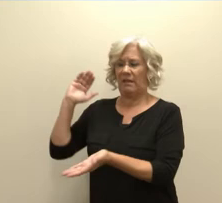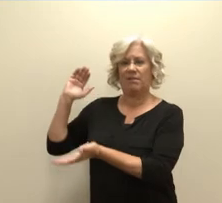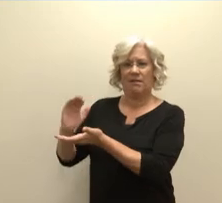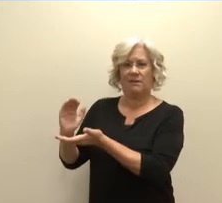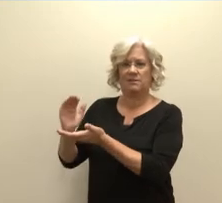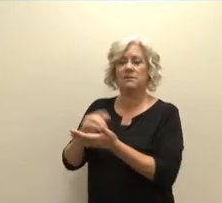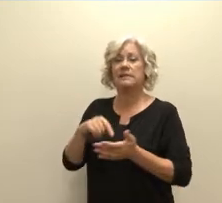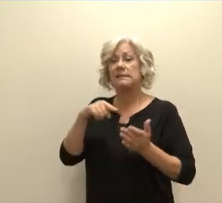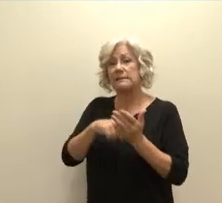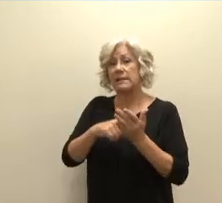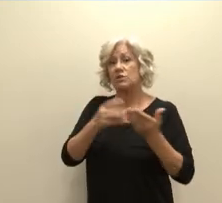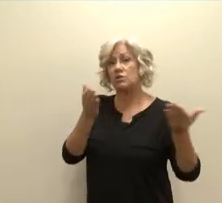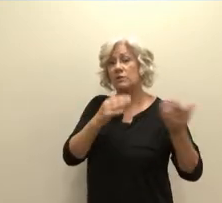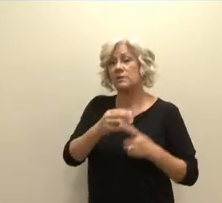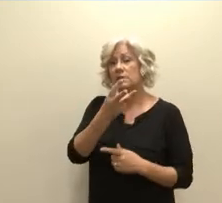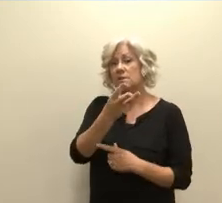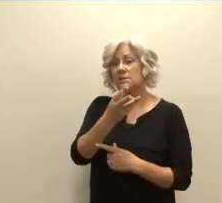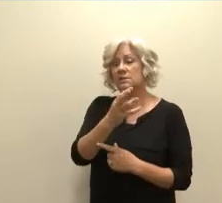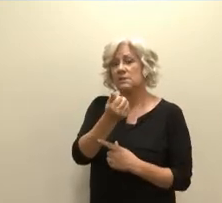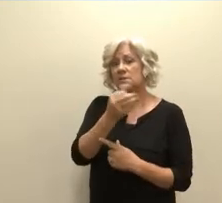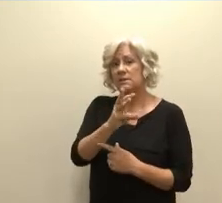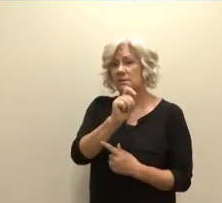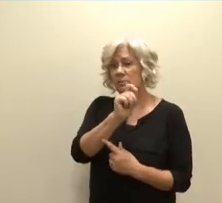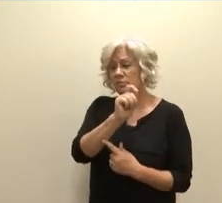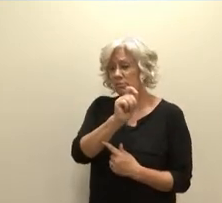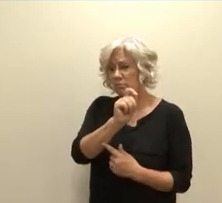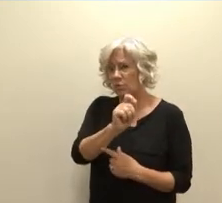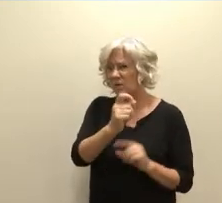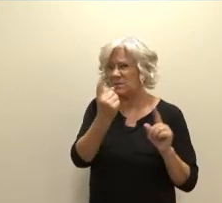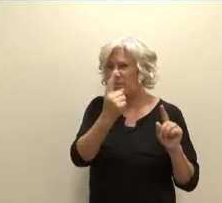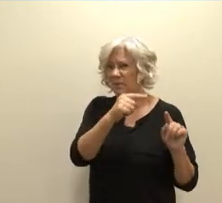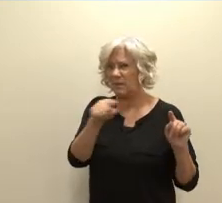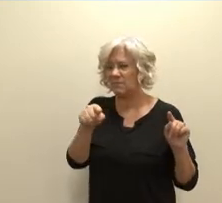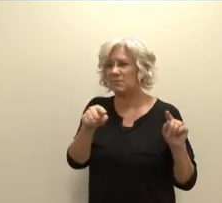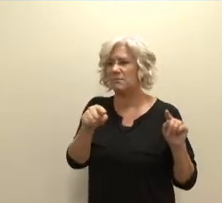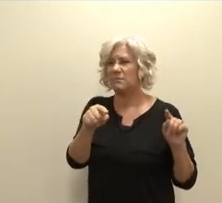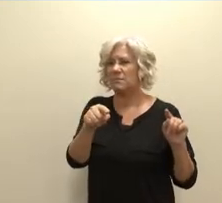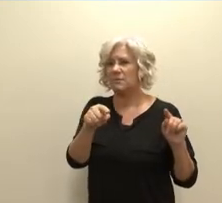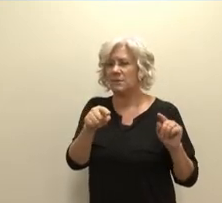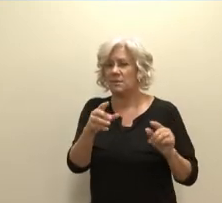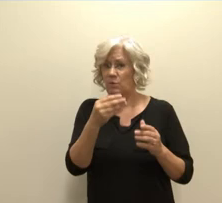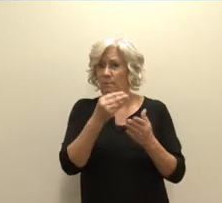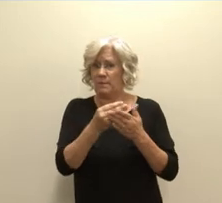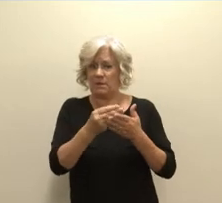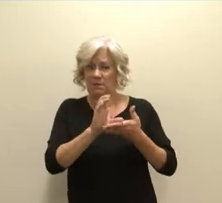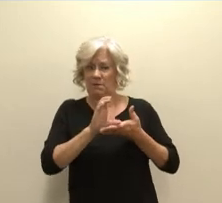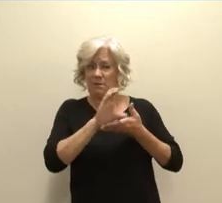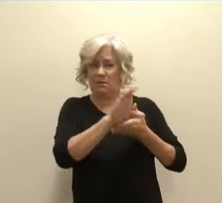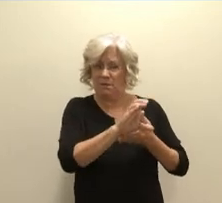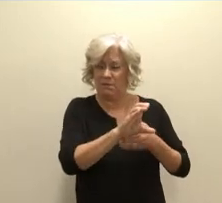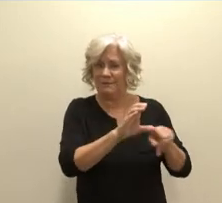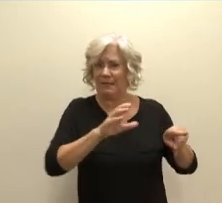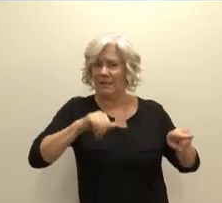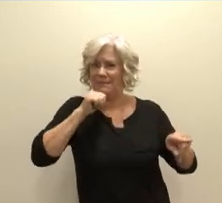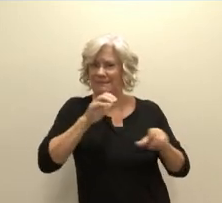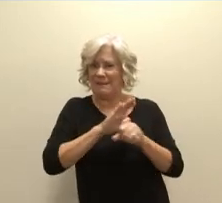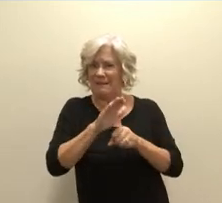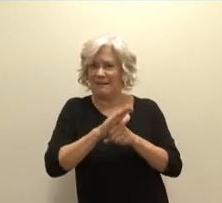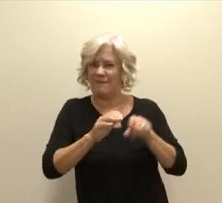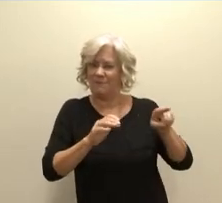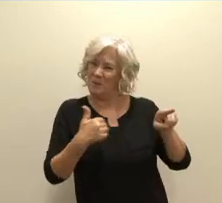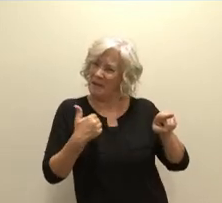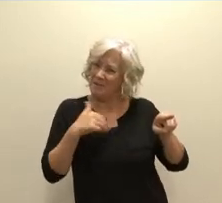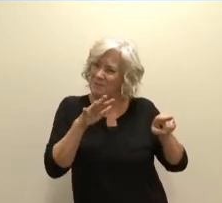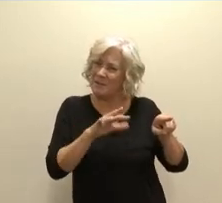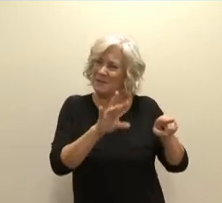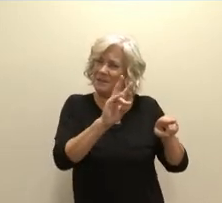$15.6 million fund balance. Appropriations are just short of that right now, so we have about